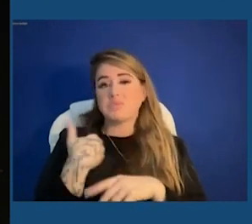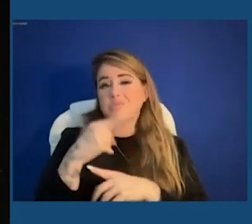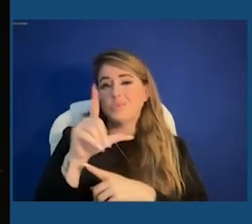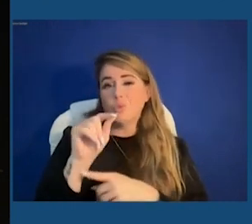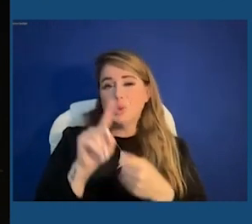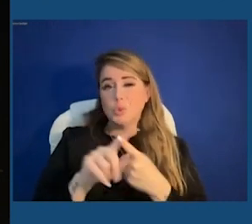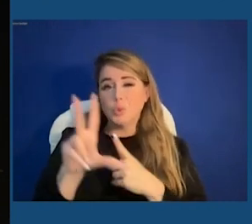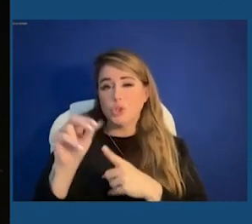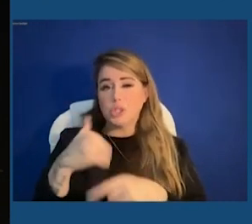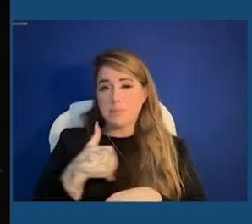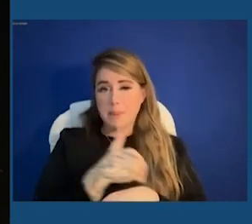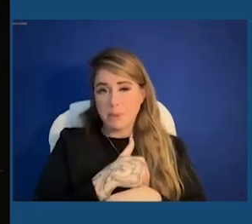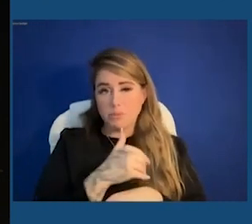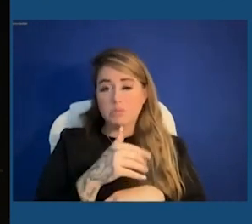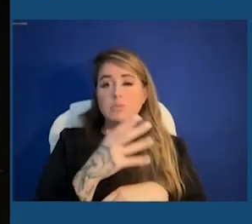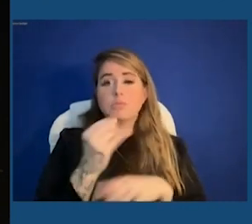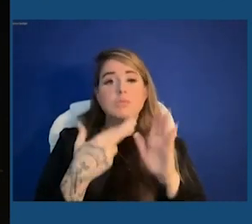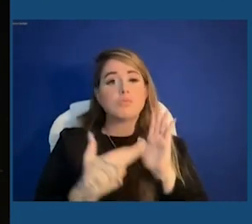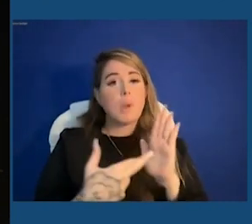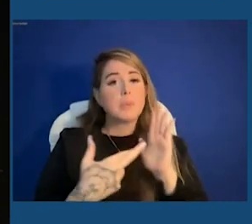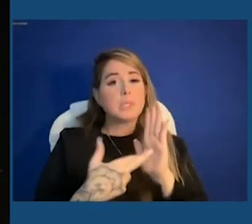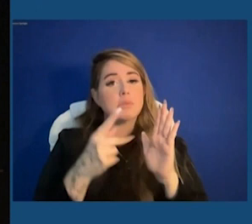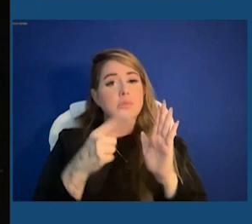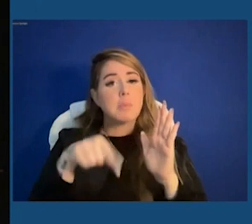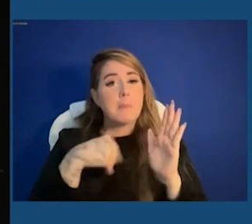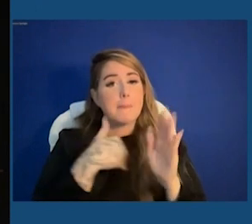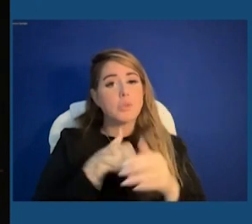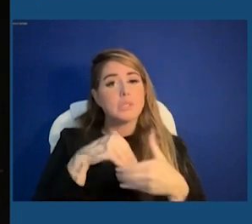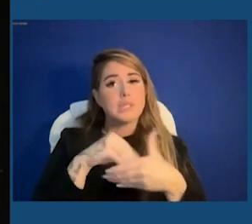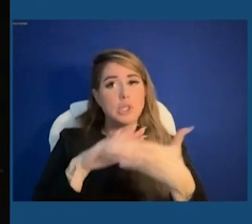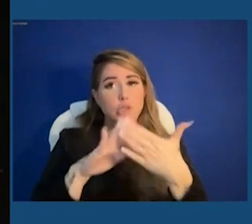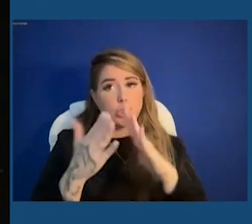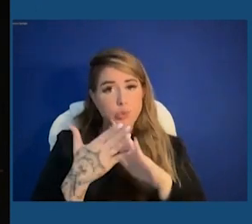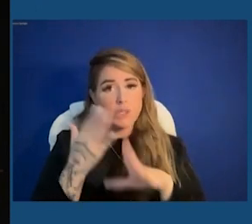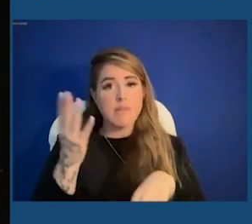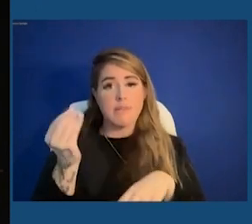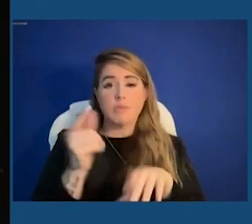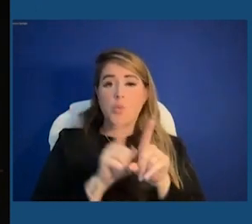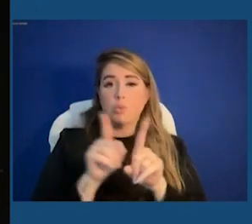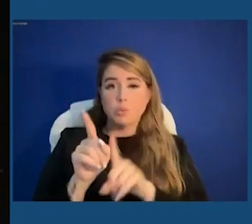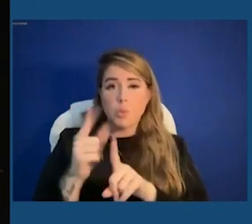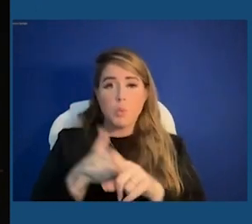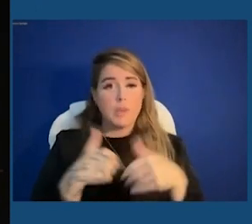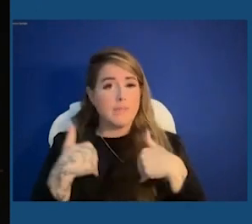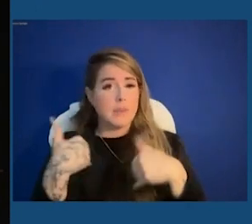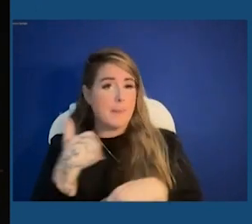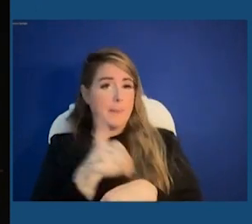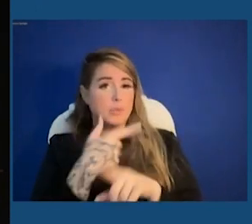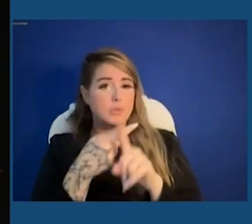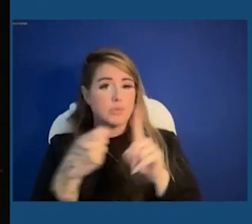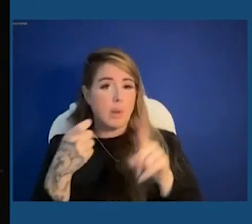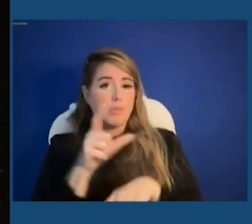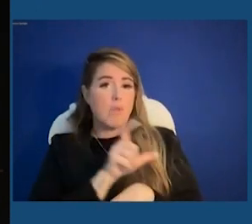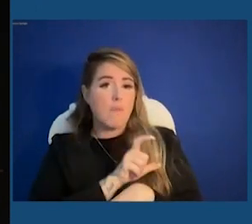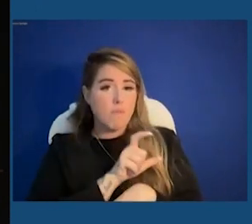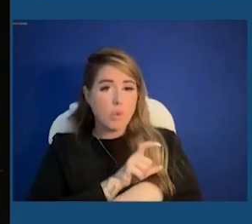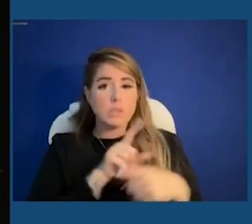members and representative of members of our community, also members from law